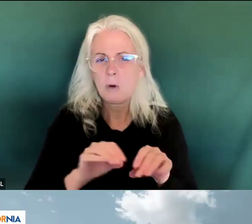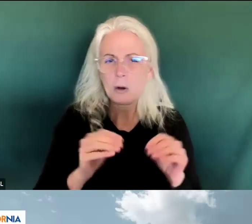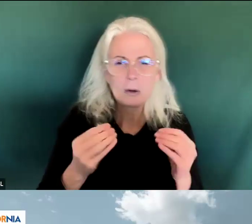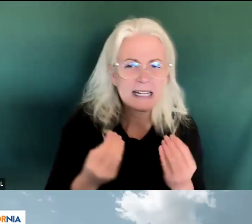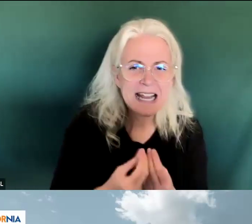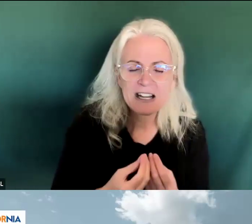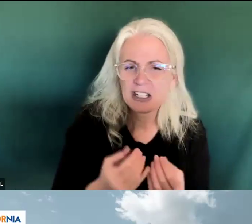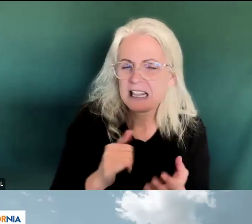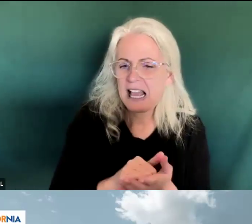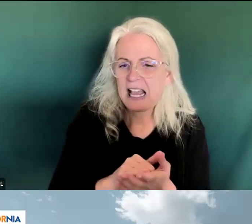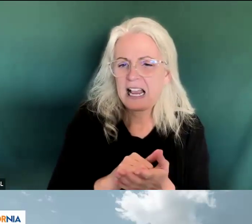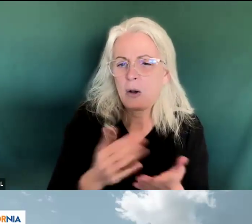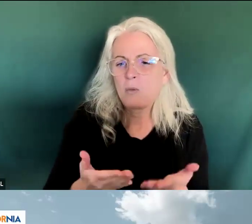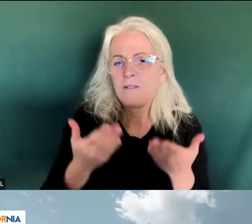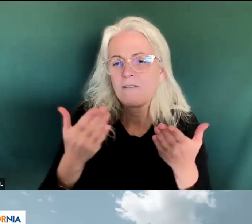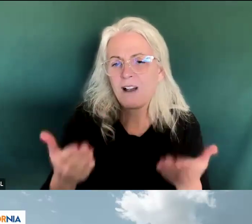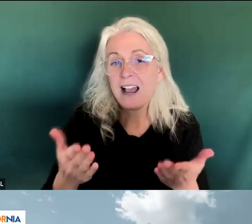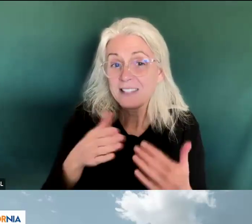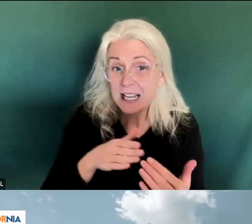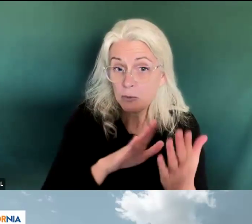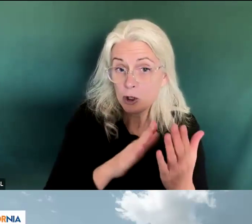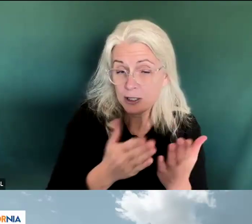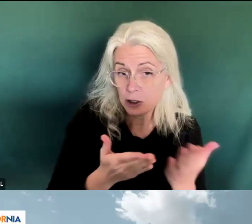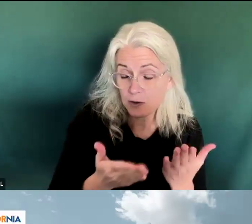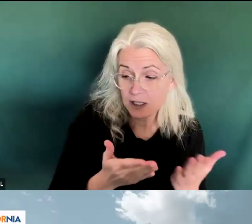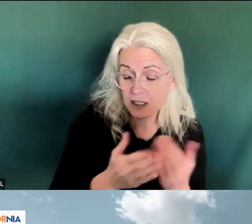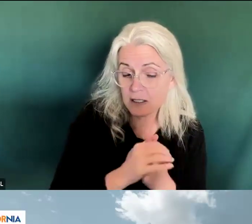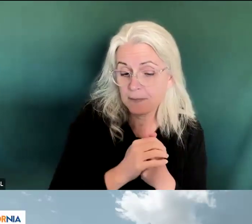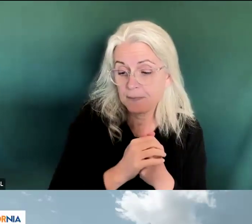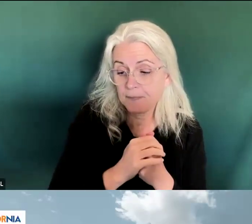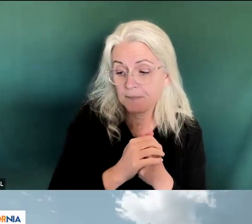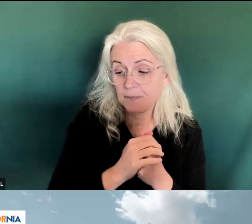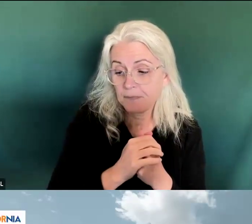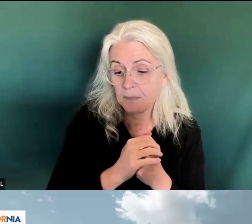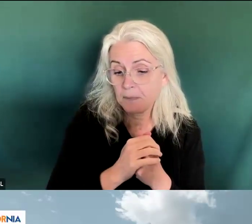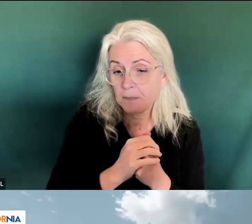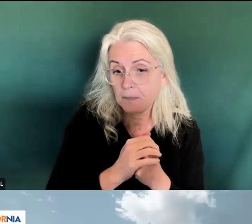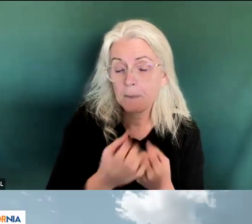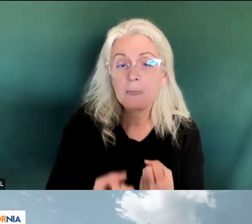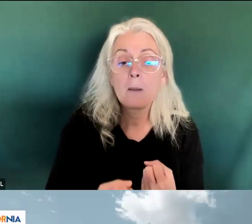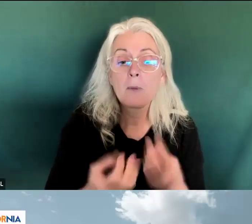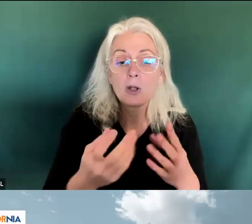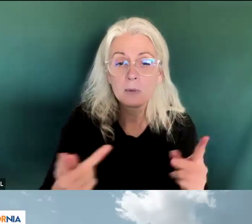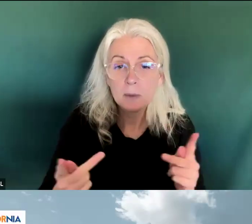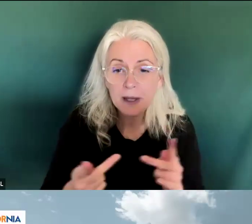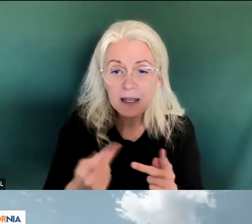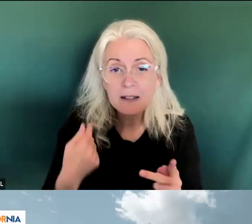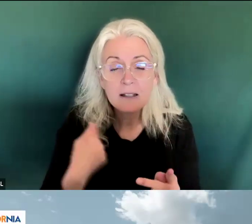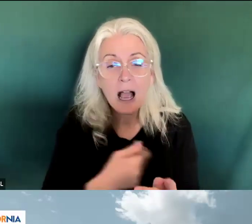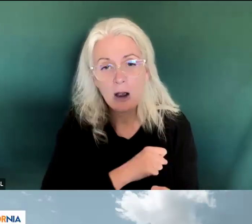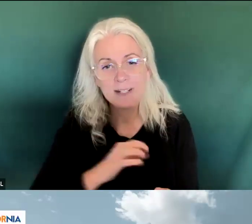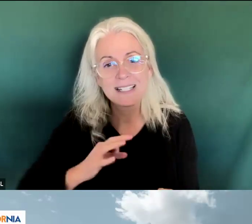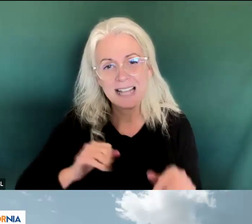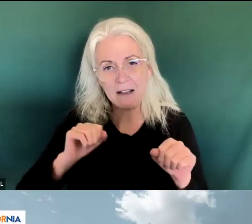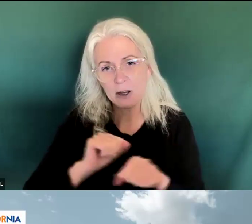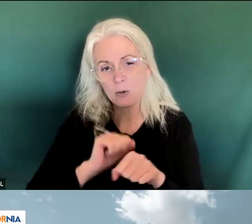that provides in-person services, in multiple locations. Our staff could